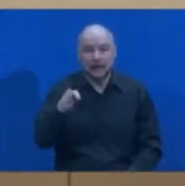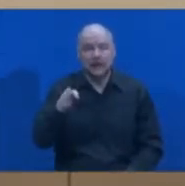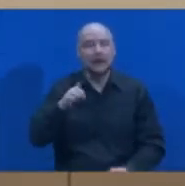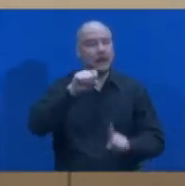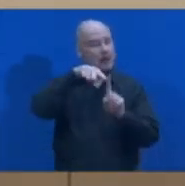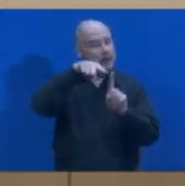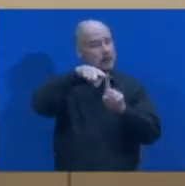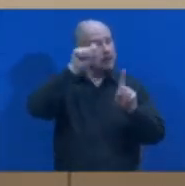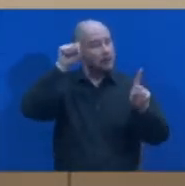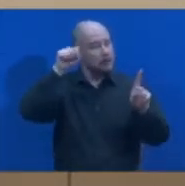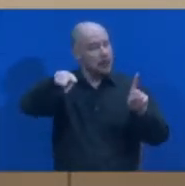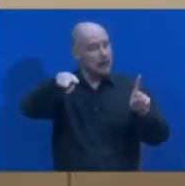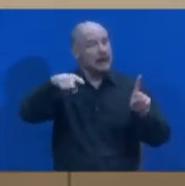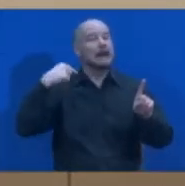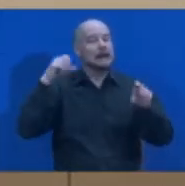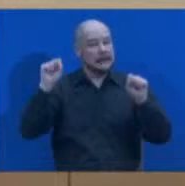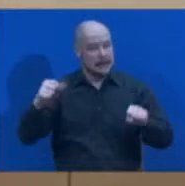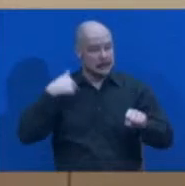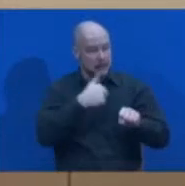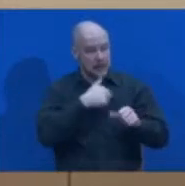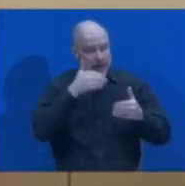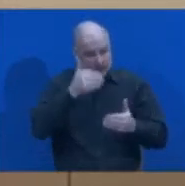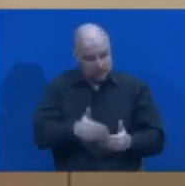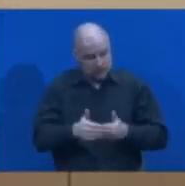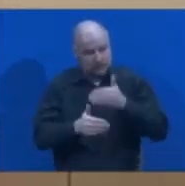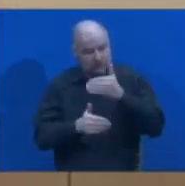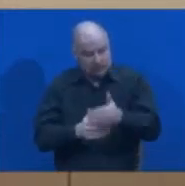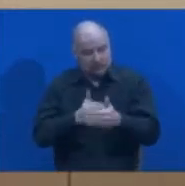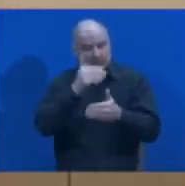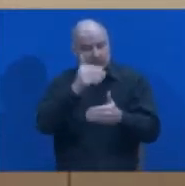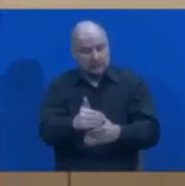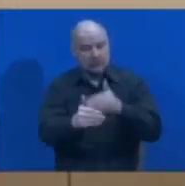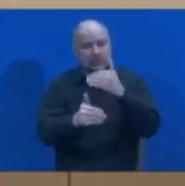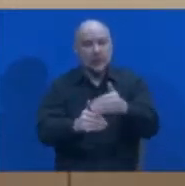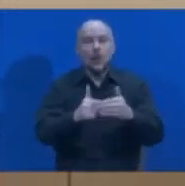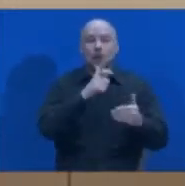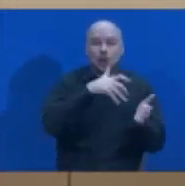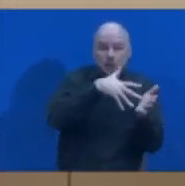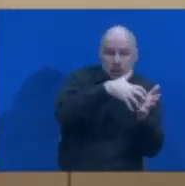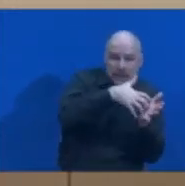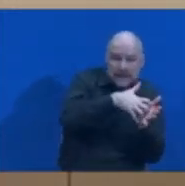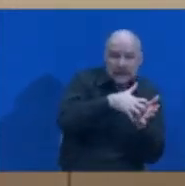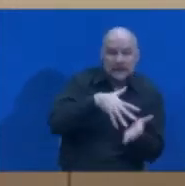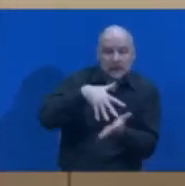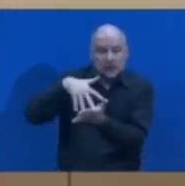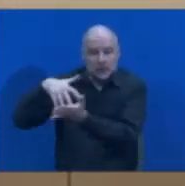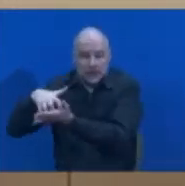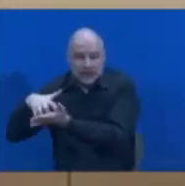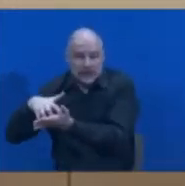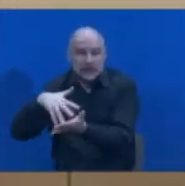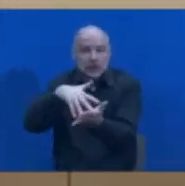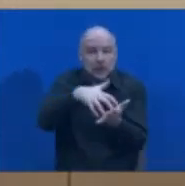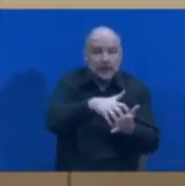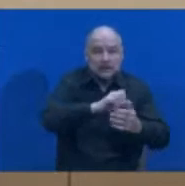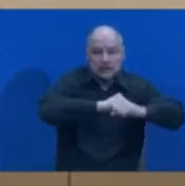we can move forward as a community, continuing to protect the most vulnerable and